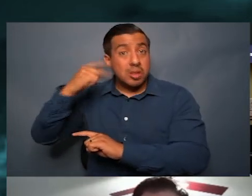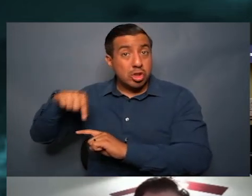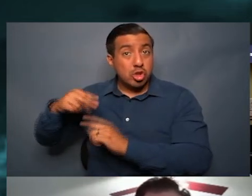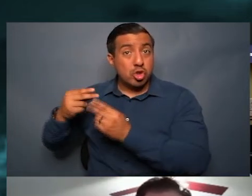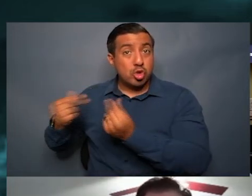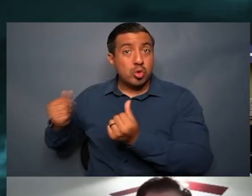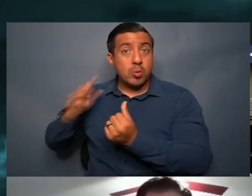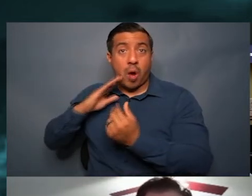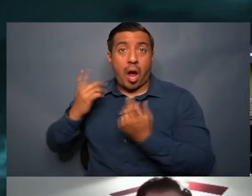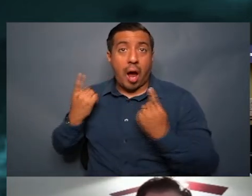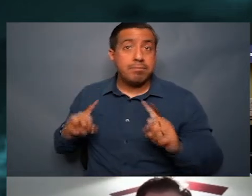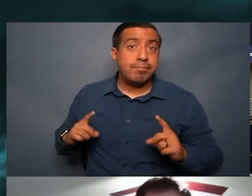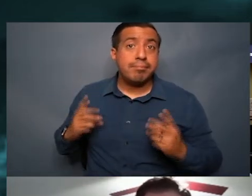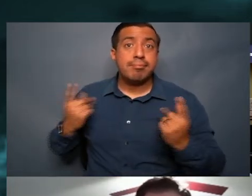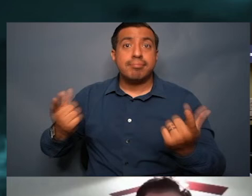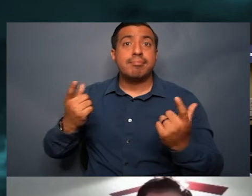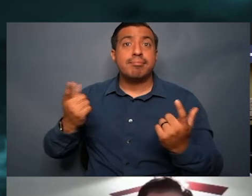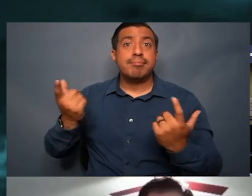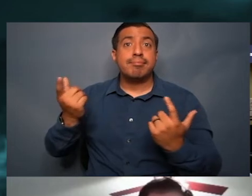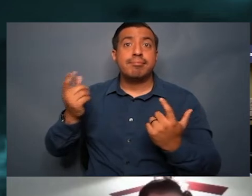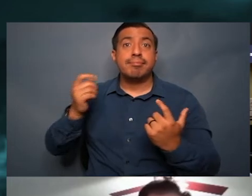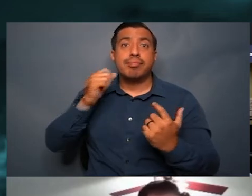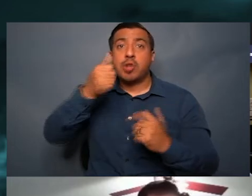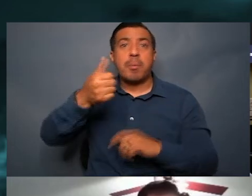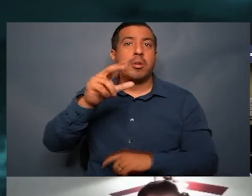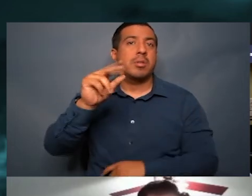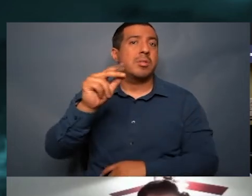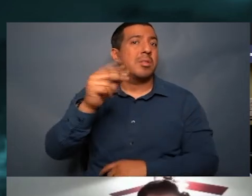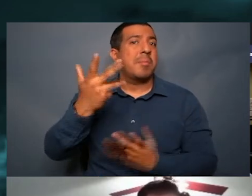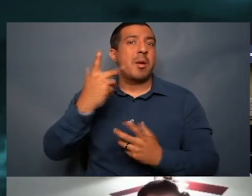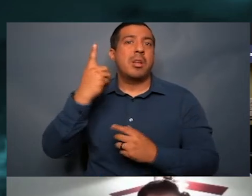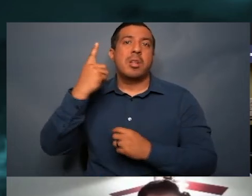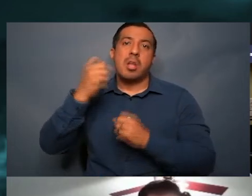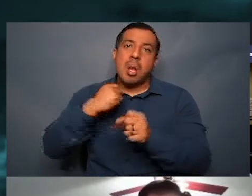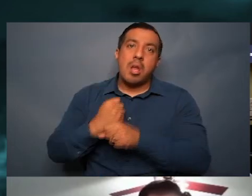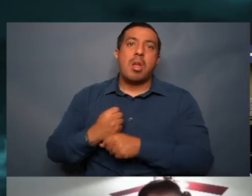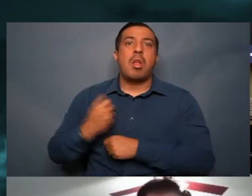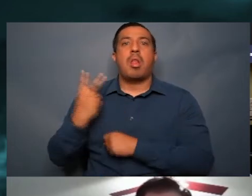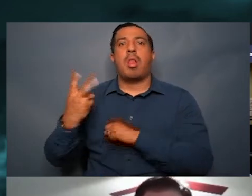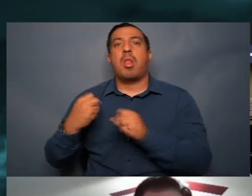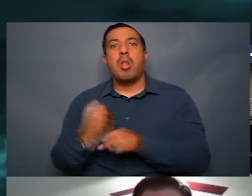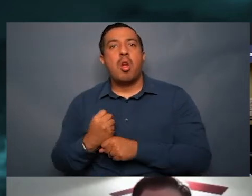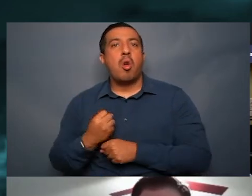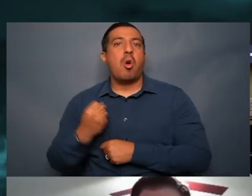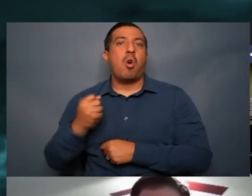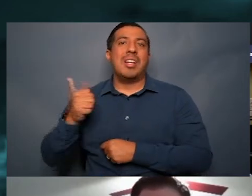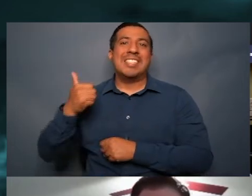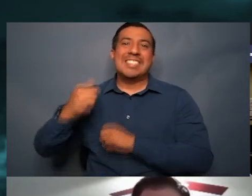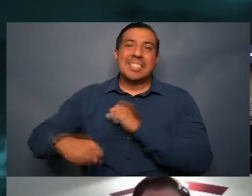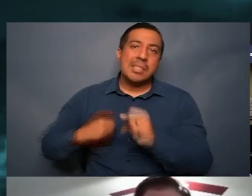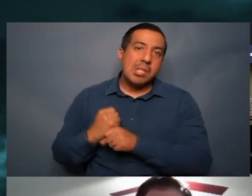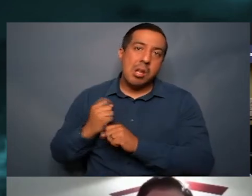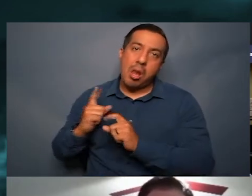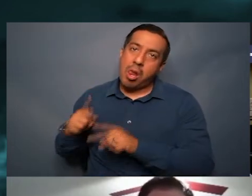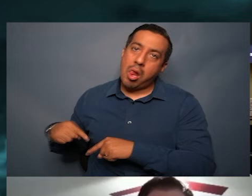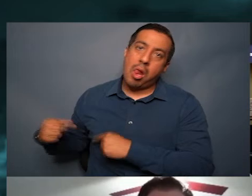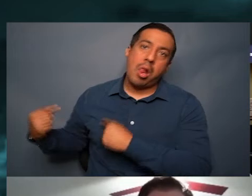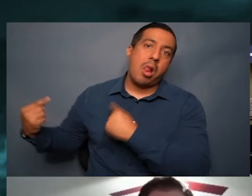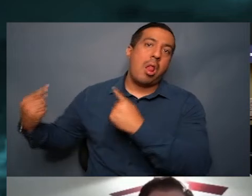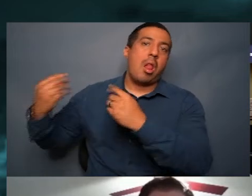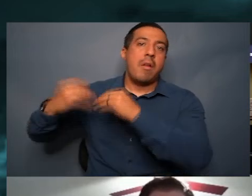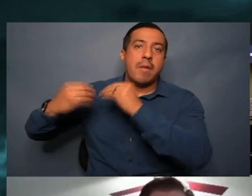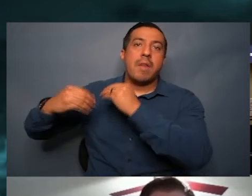happen overnight, and it can take years, and in some cases decades, to build some of these projects.